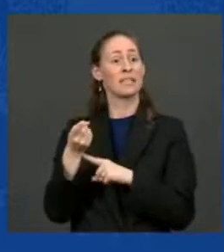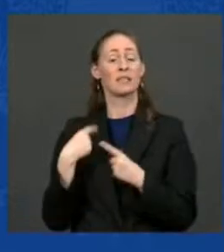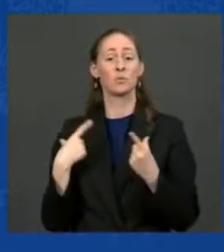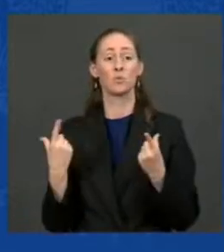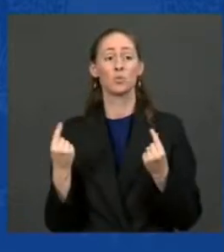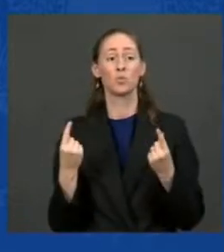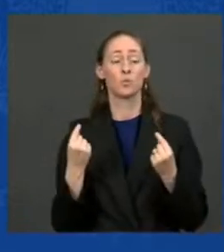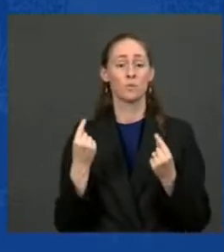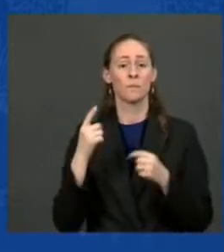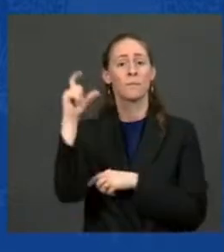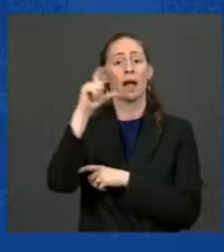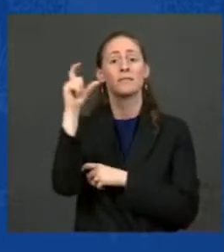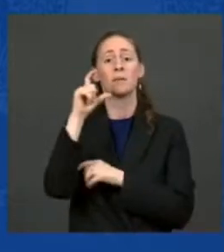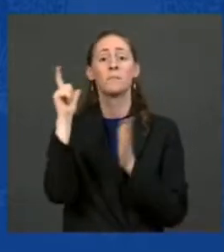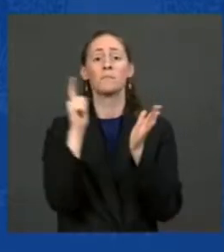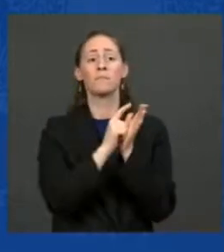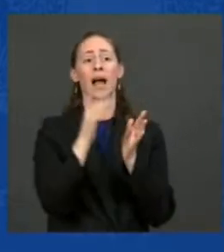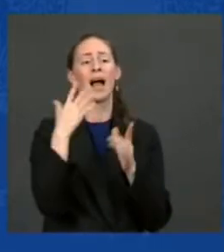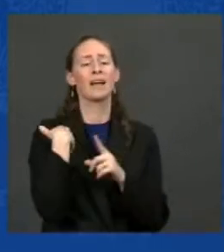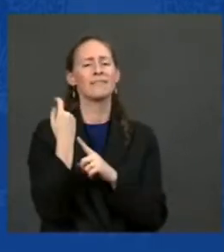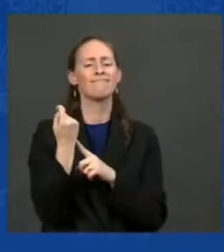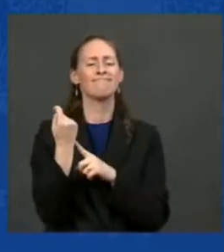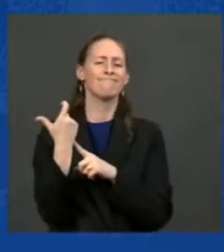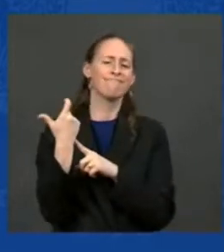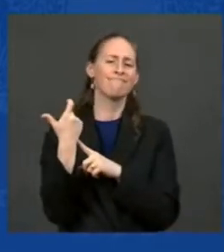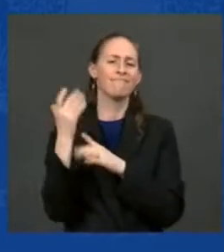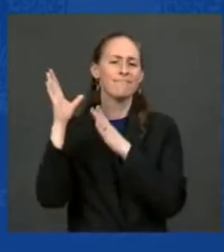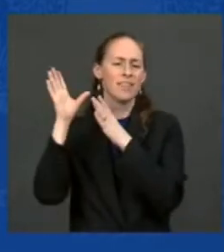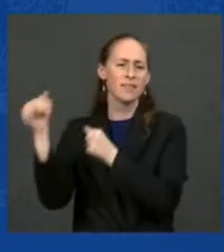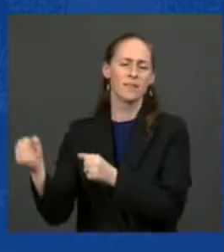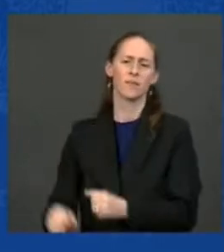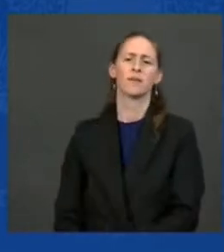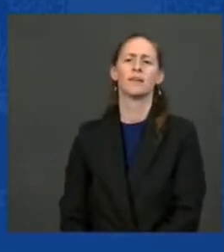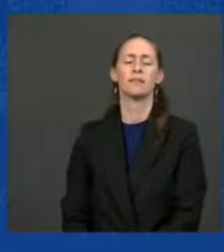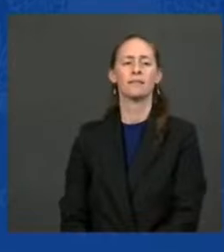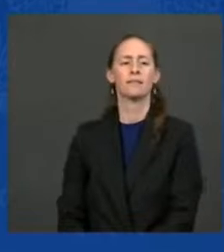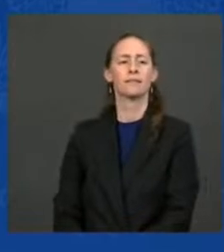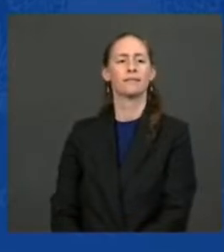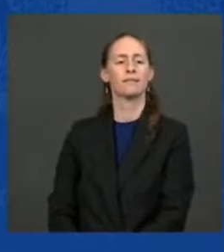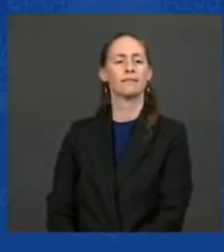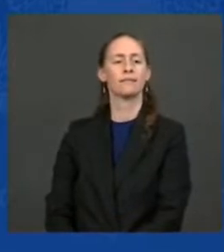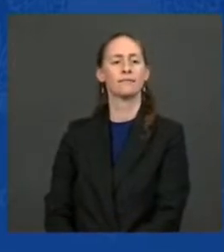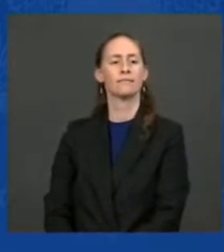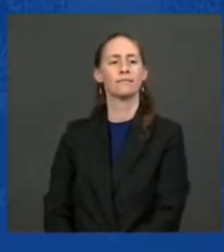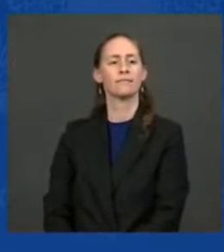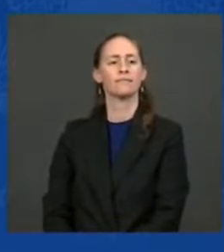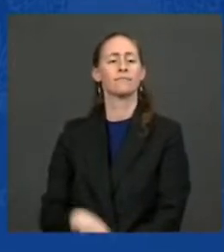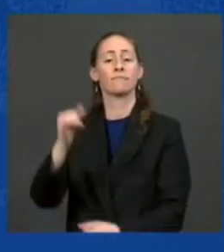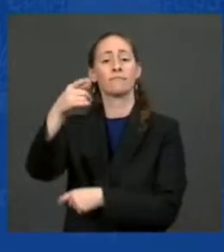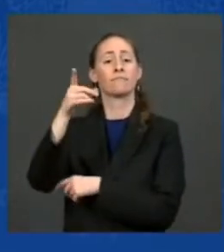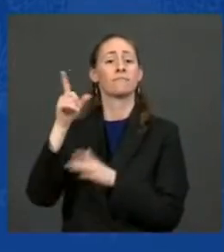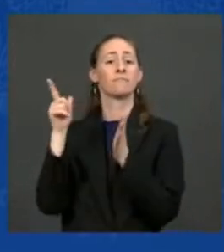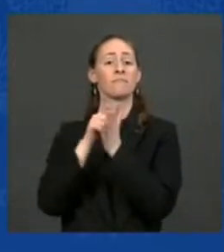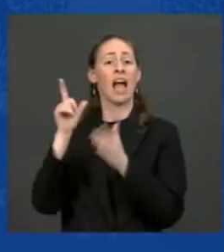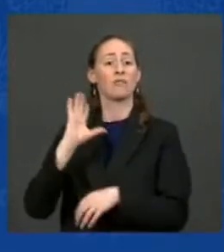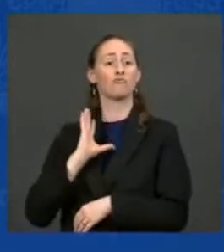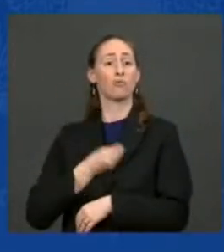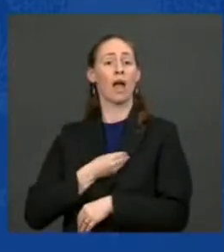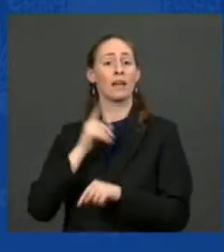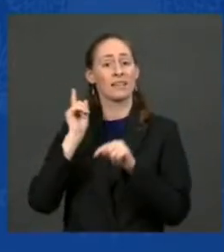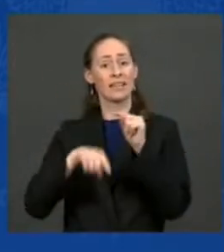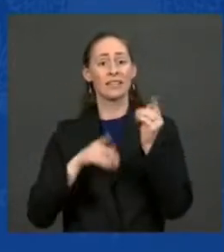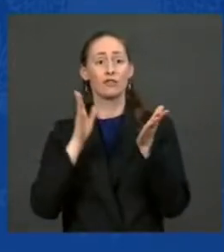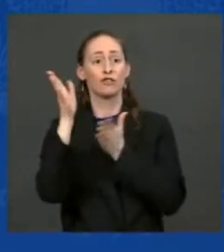advancing racial equity through the federal government, overturning the ban on transgender individuals serving